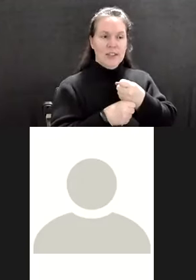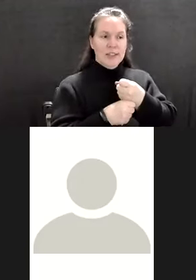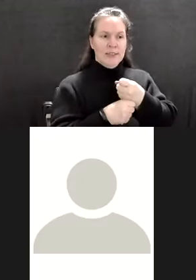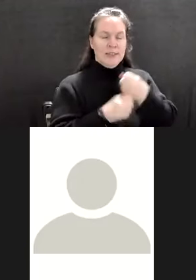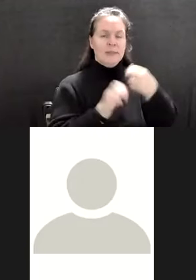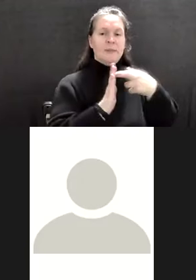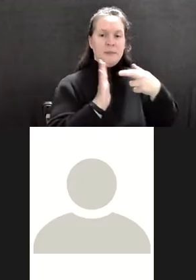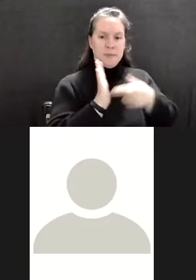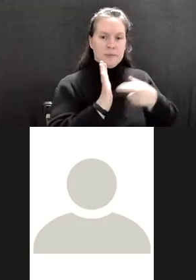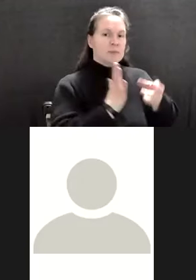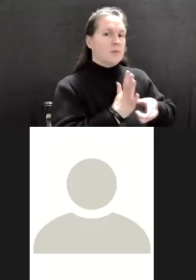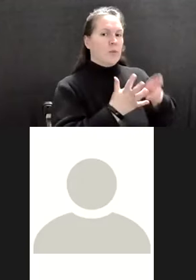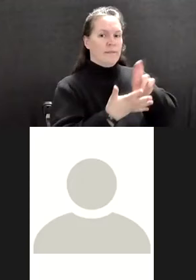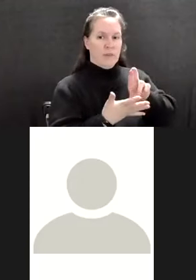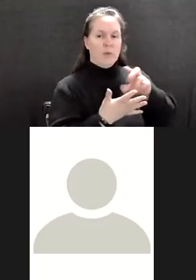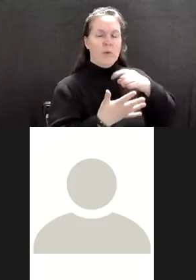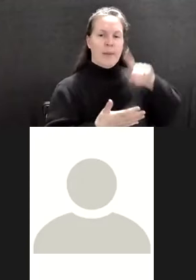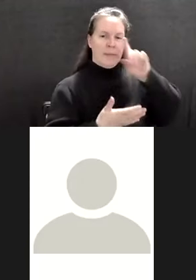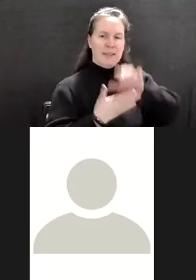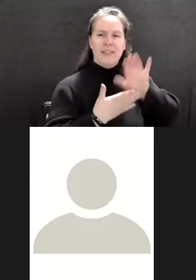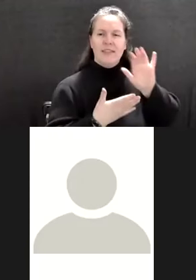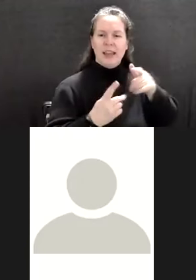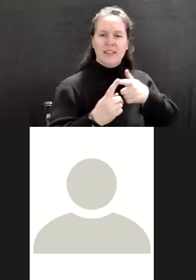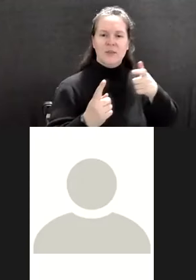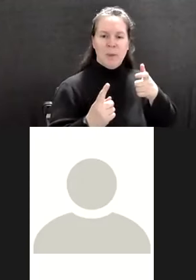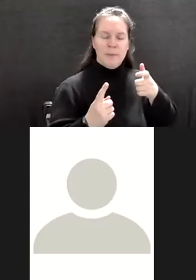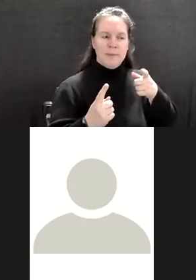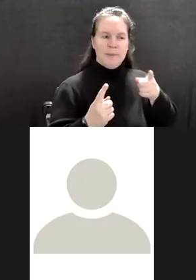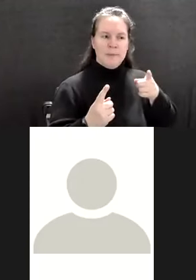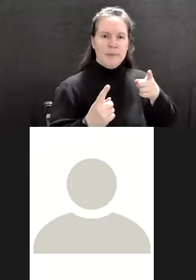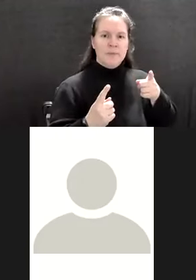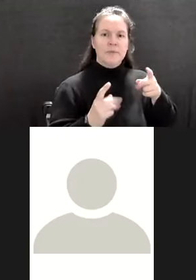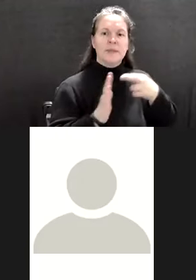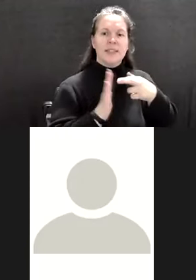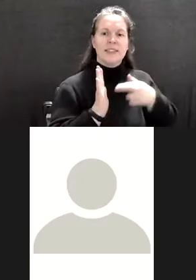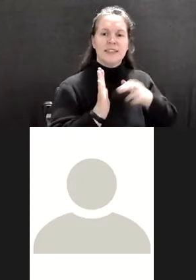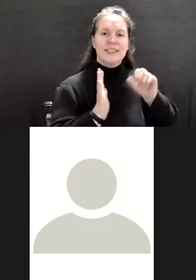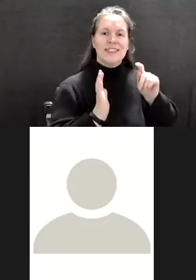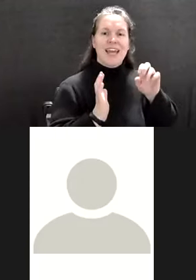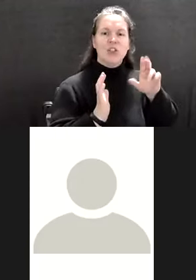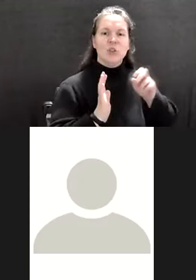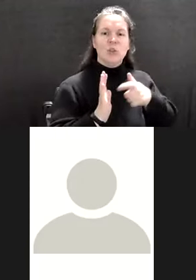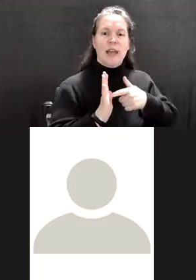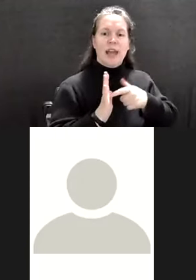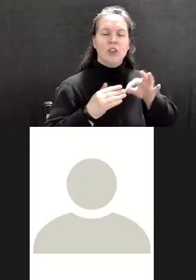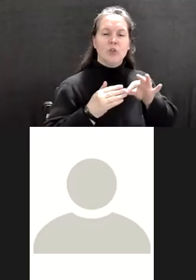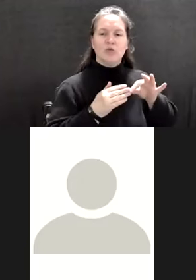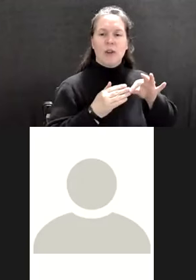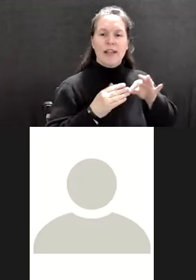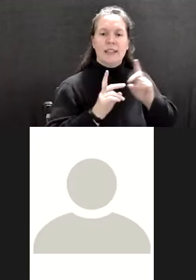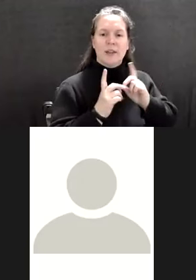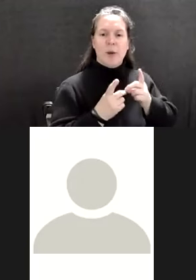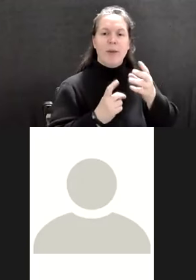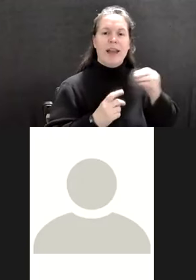rule review. I believe that comes from a statute that directs the department, I think, among other agencies,